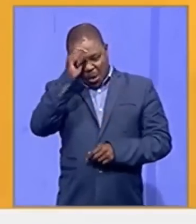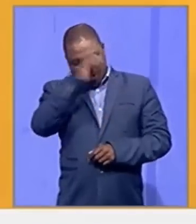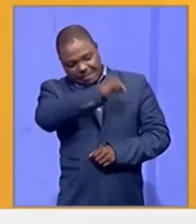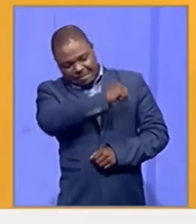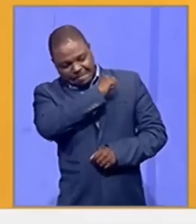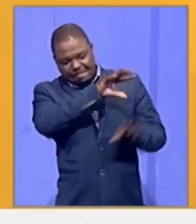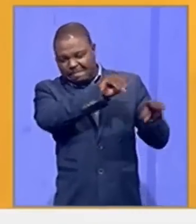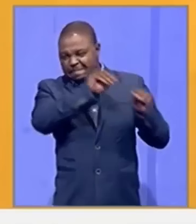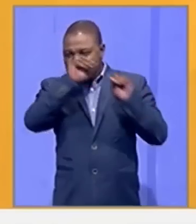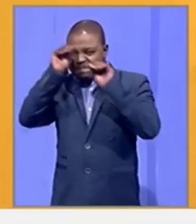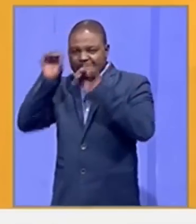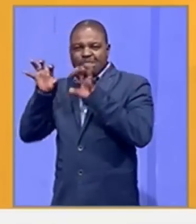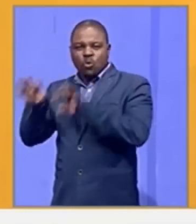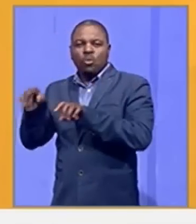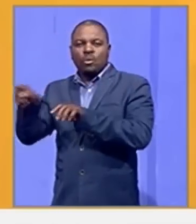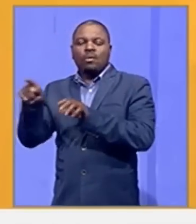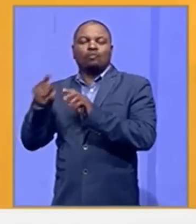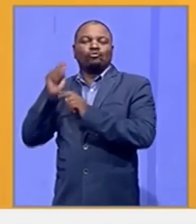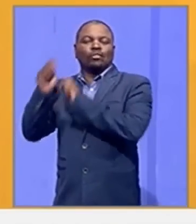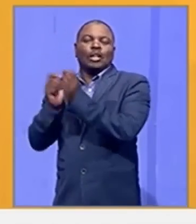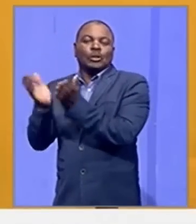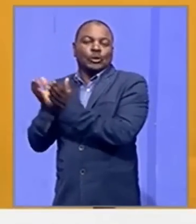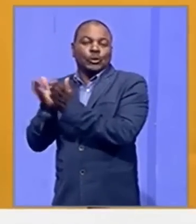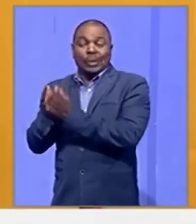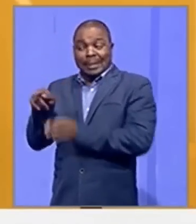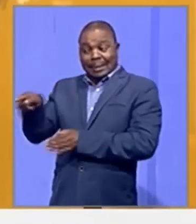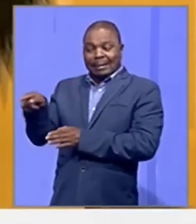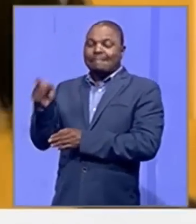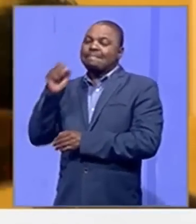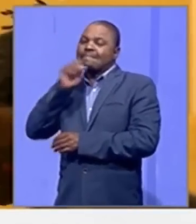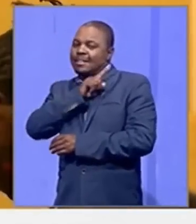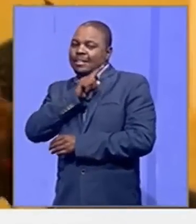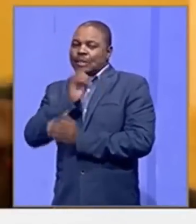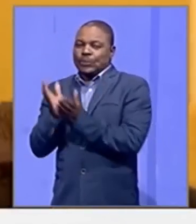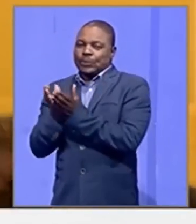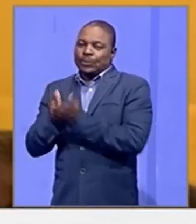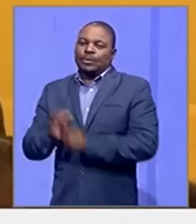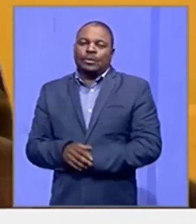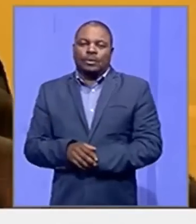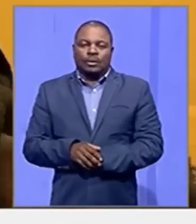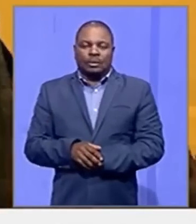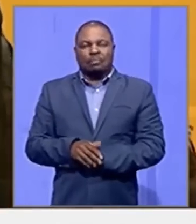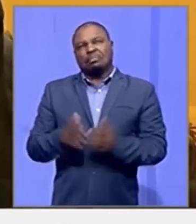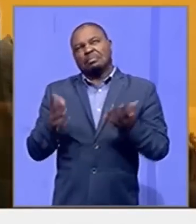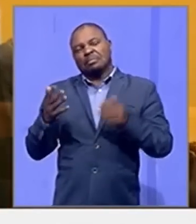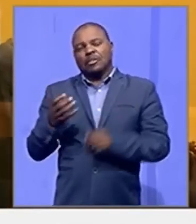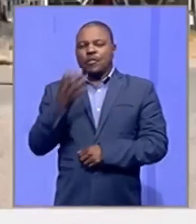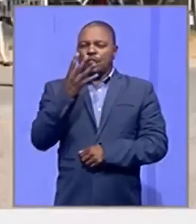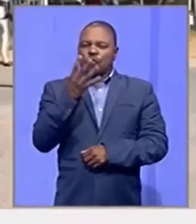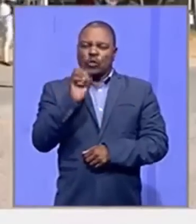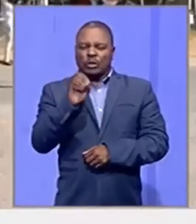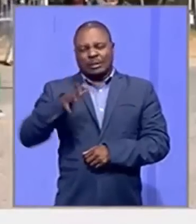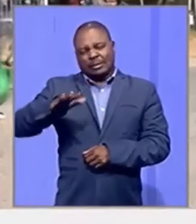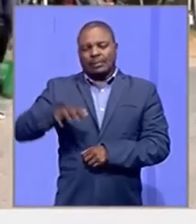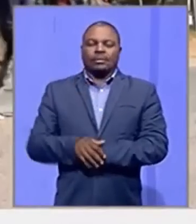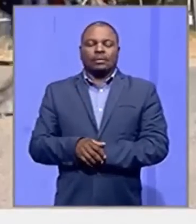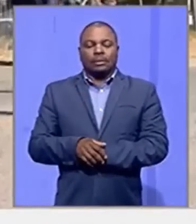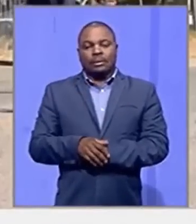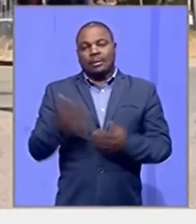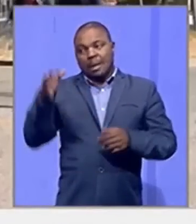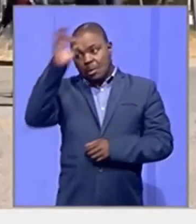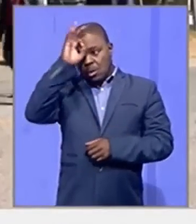kwa sekolong sa setso sa go rupisa se se seng mo molaong. Basimane ba ka nna 40 ba ne ba ya go tsewa